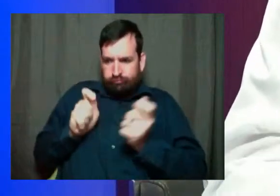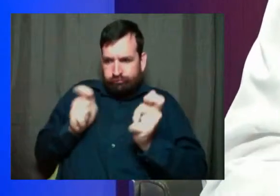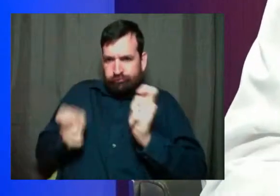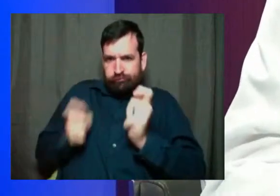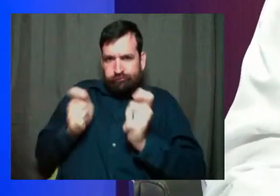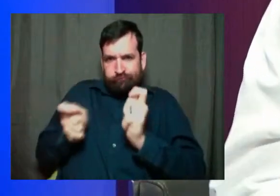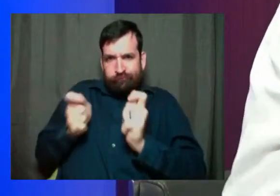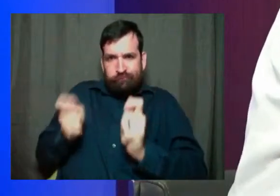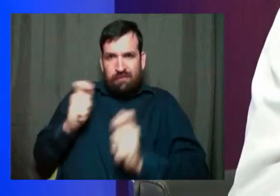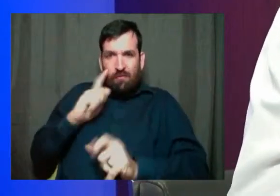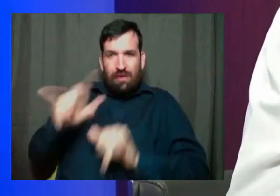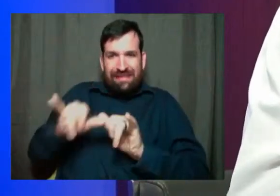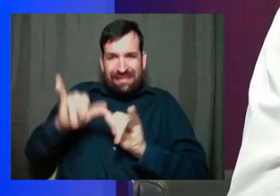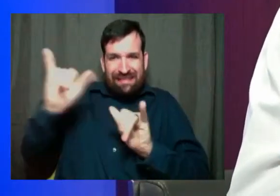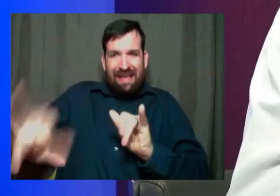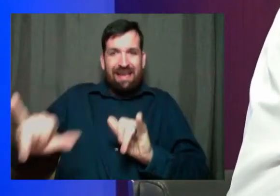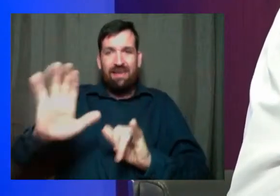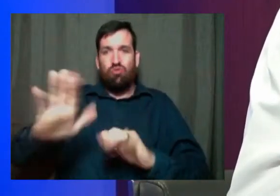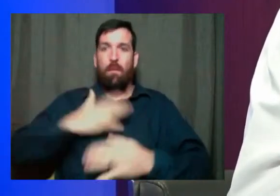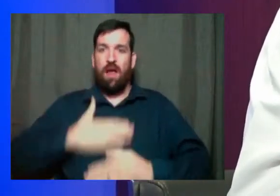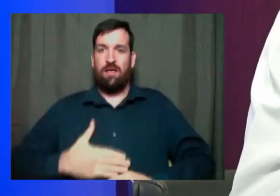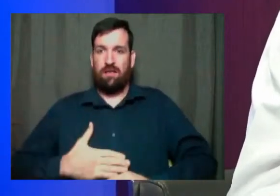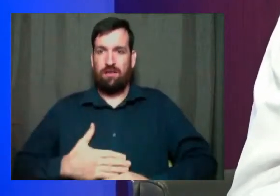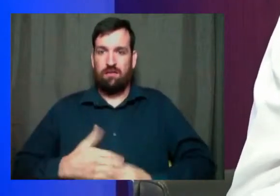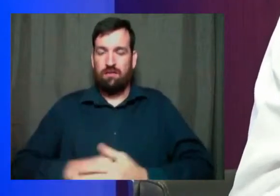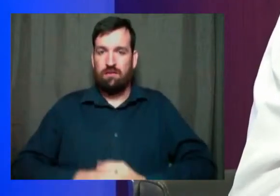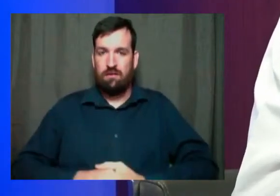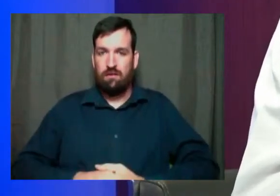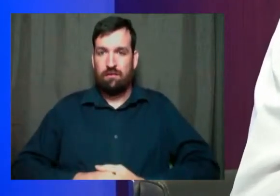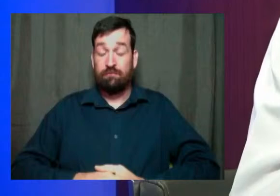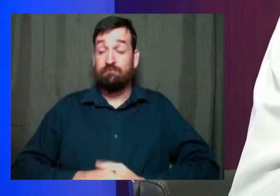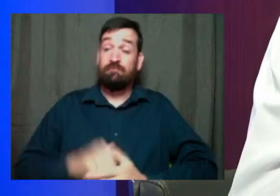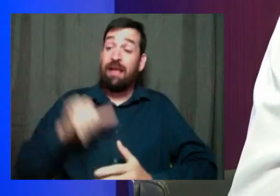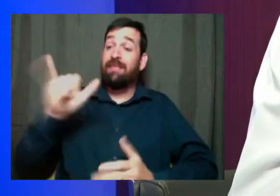in your airway. And in this case, it's in